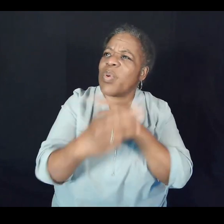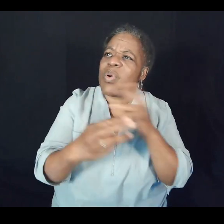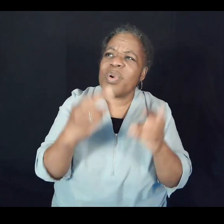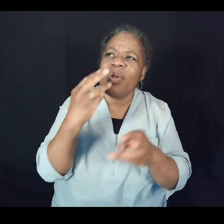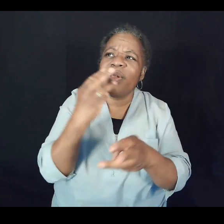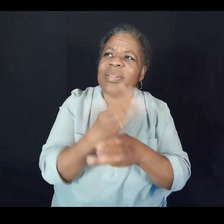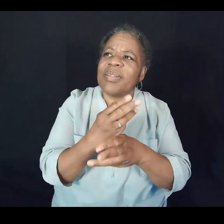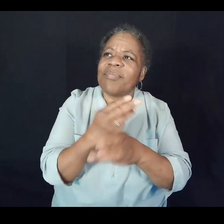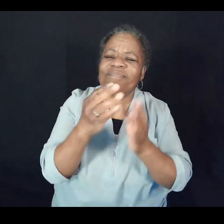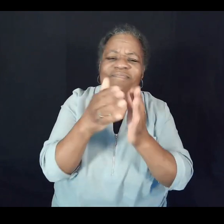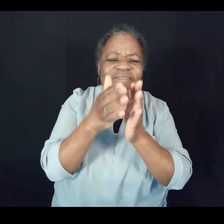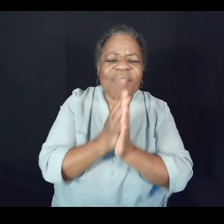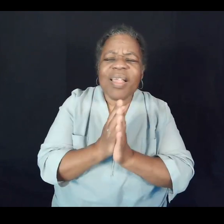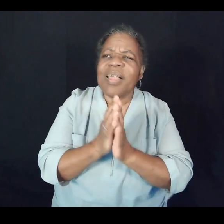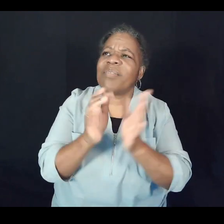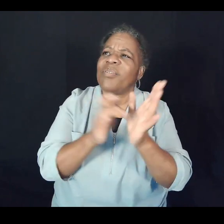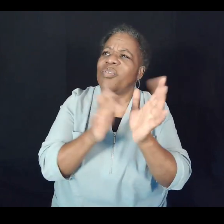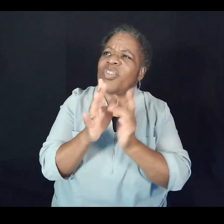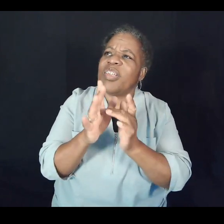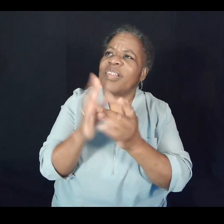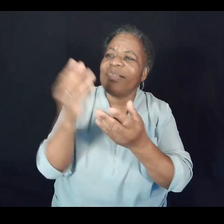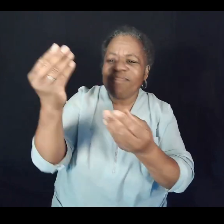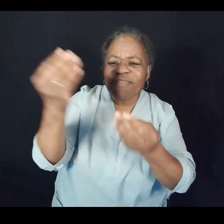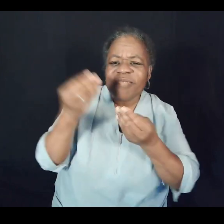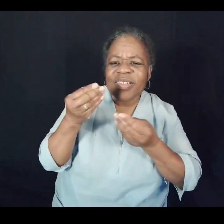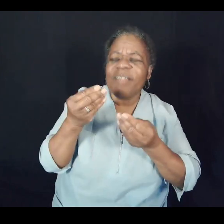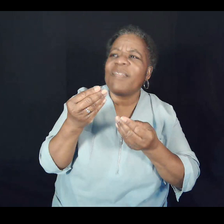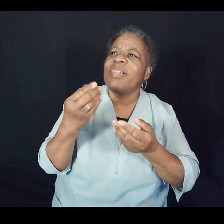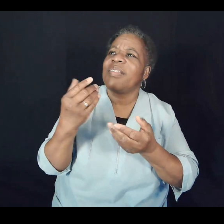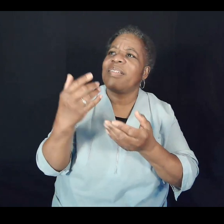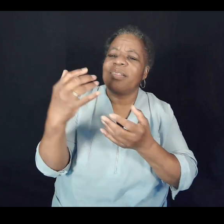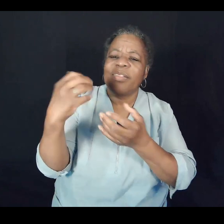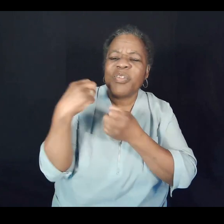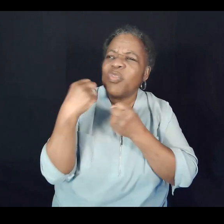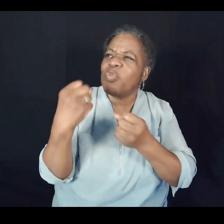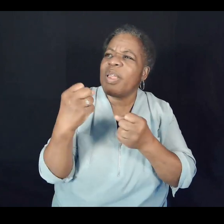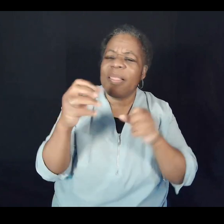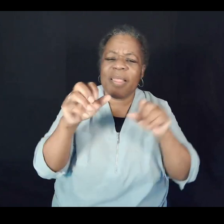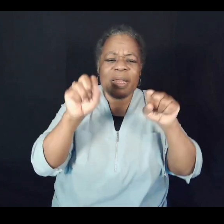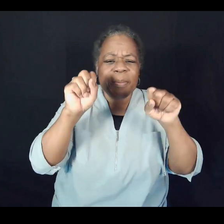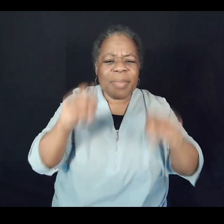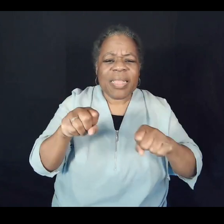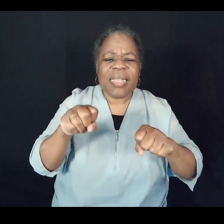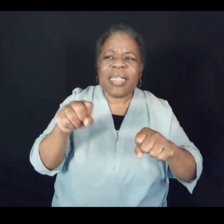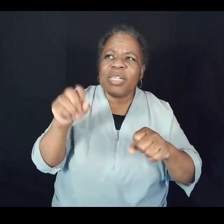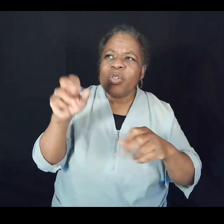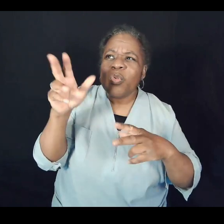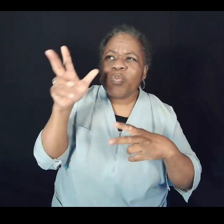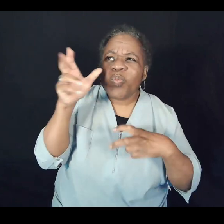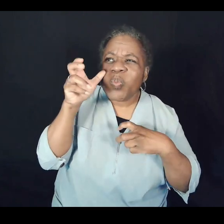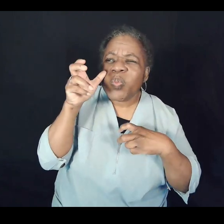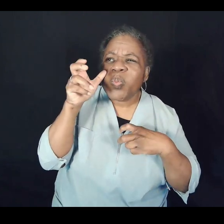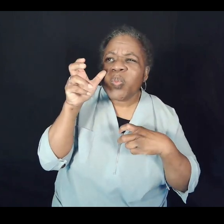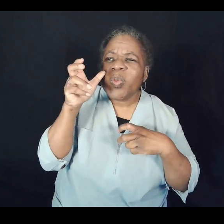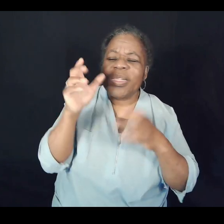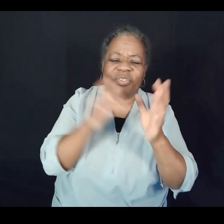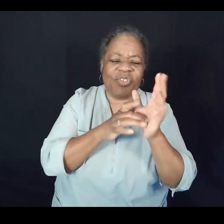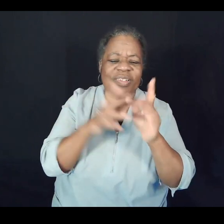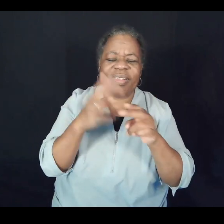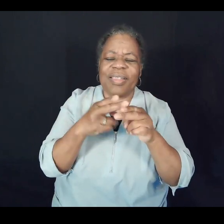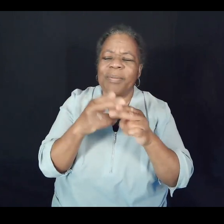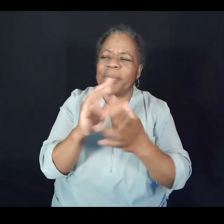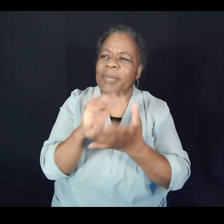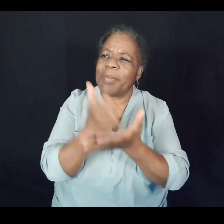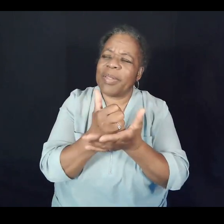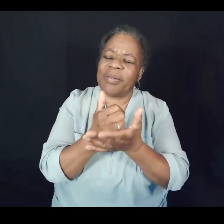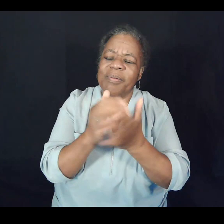Lord Jesus, that you would give us the strength and the ability to be able to receive everything you have for us today. In Jesus' name we pray.